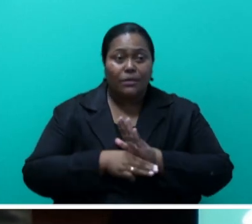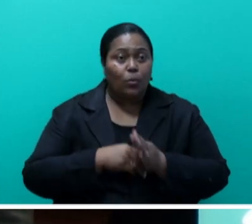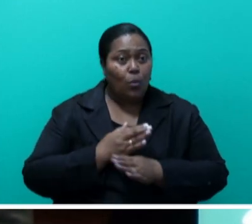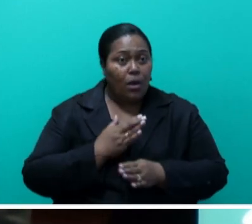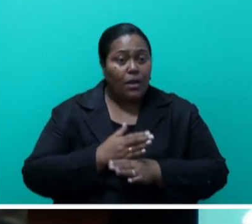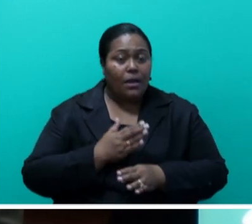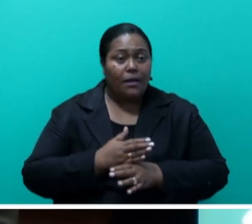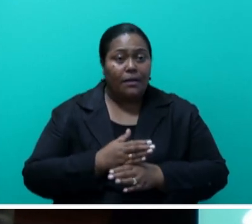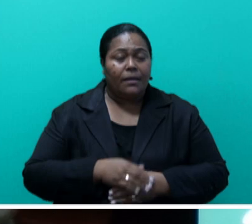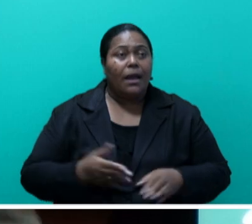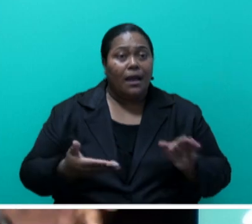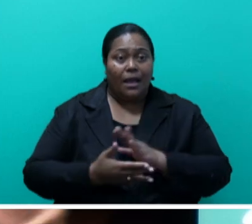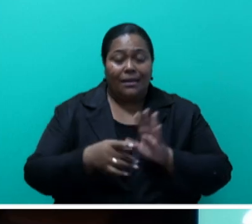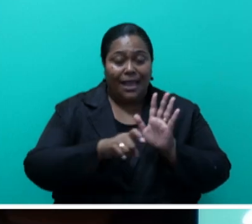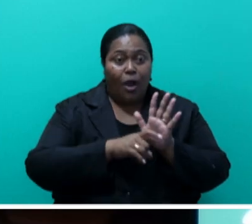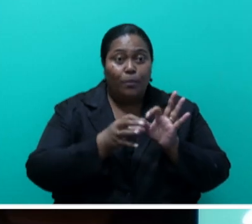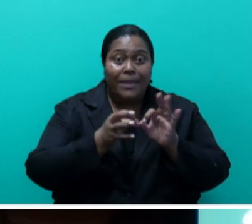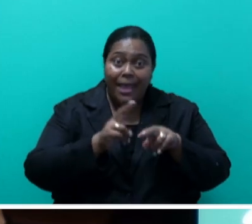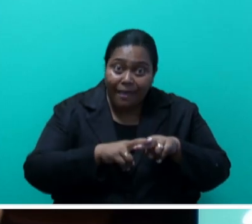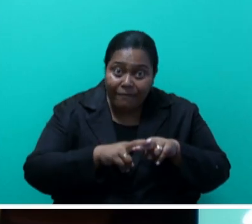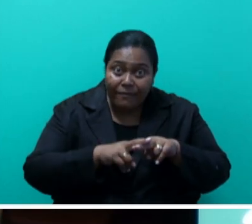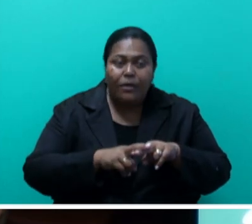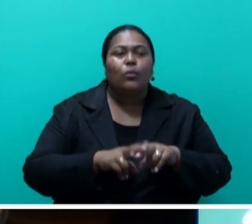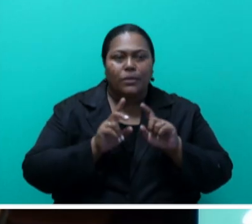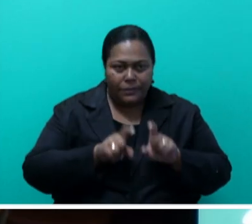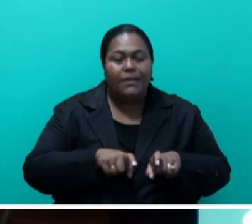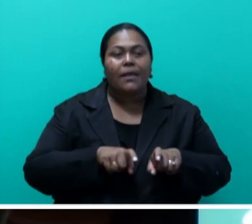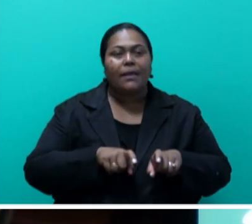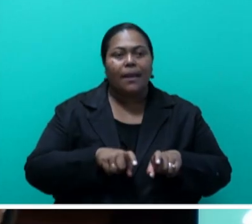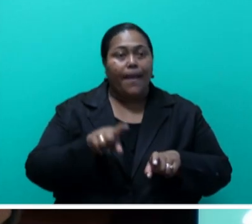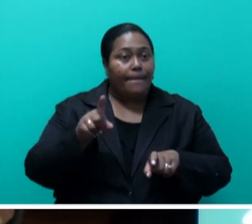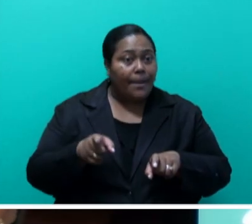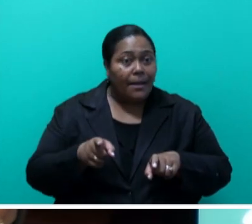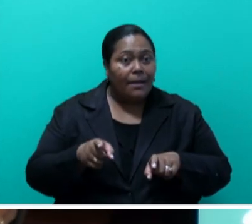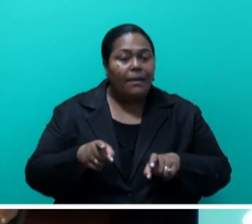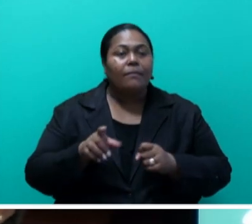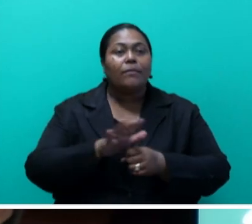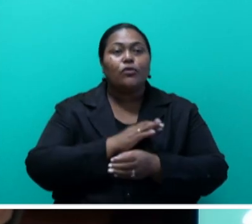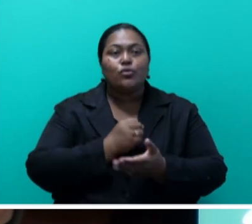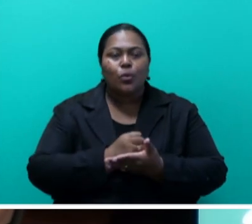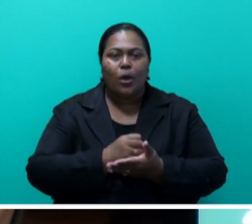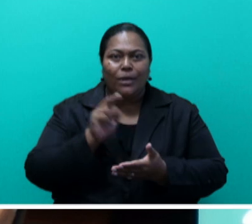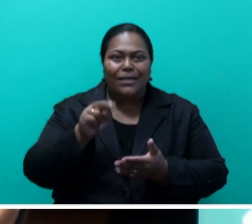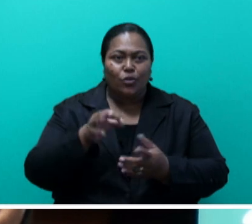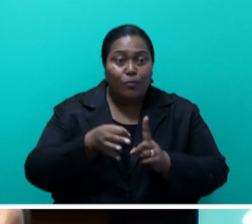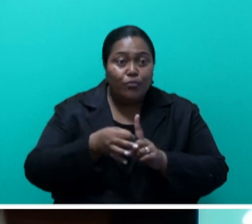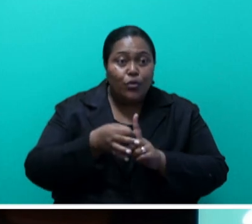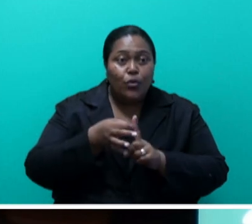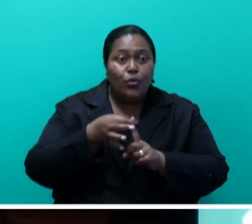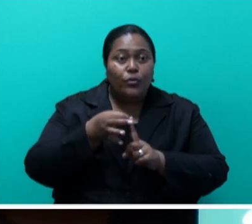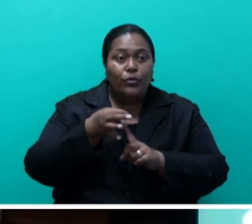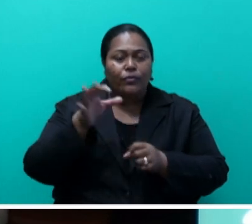the Reserve Bank of Fiji will be maintained, but elevated to ensuring the